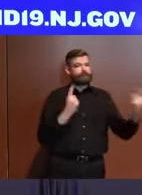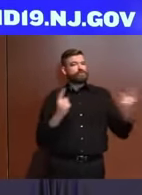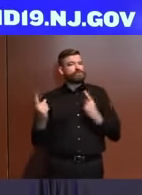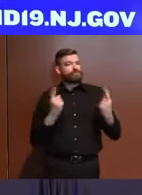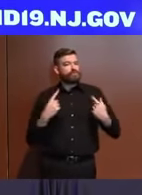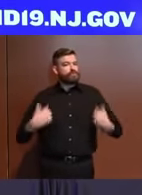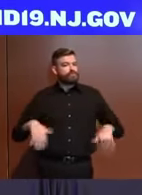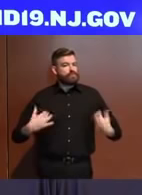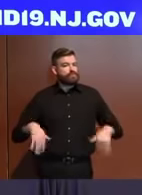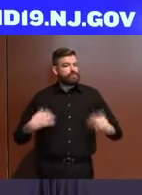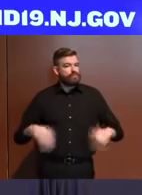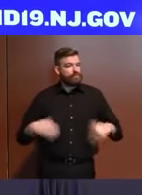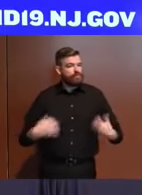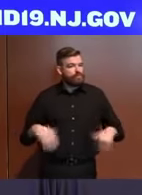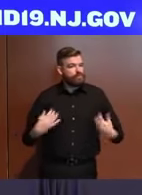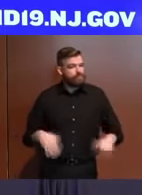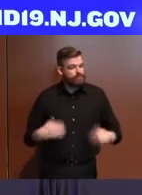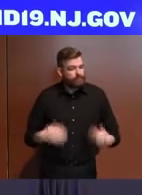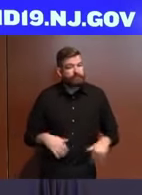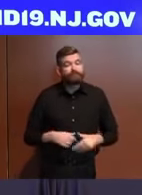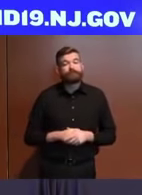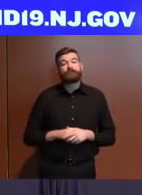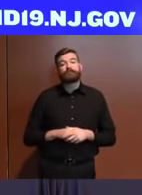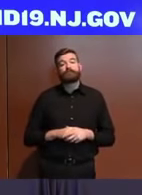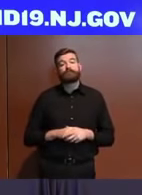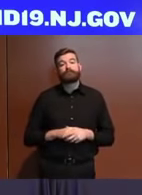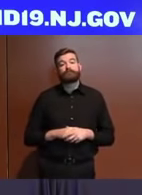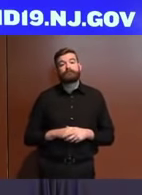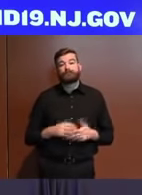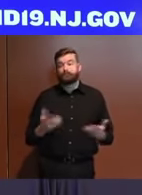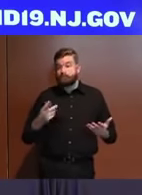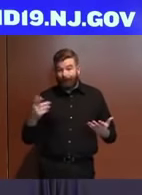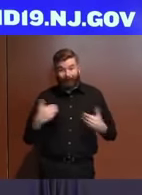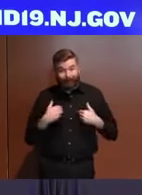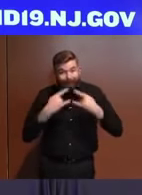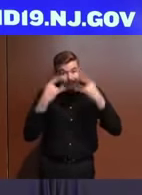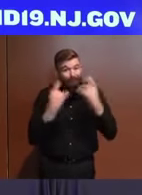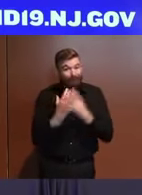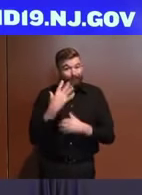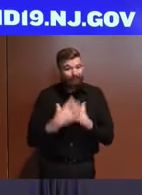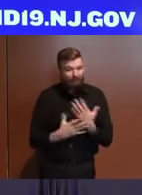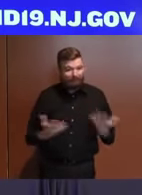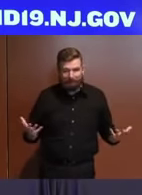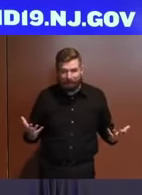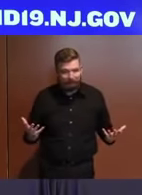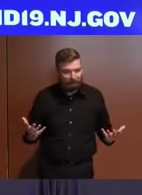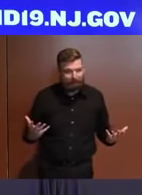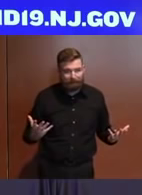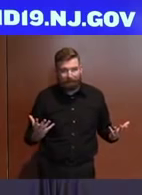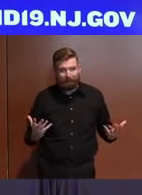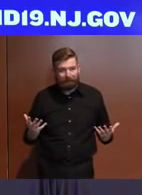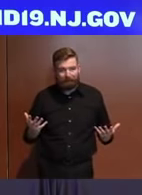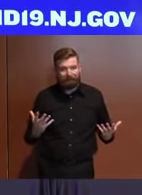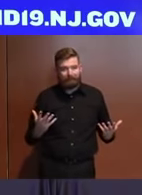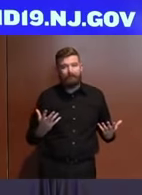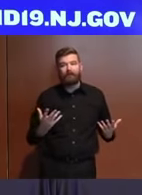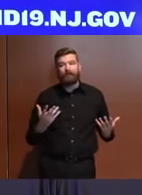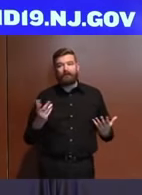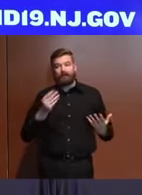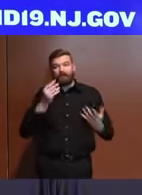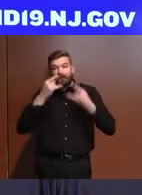nationally, have less personal protective equipment at their disposal, etc. So this directive from Judy and